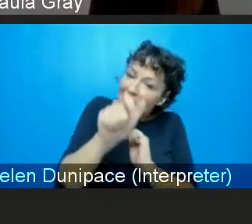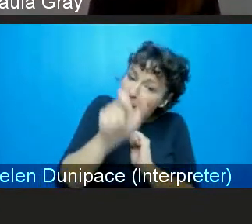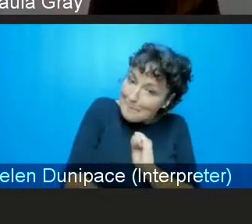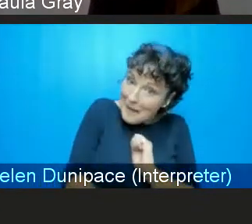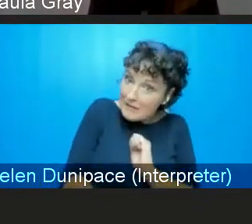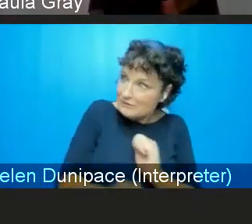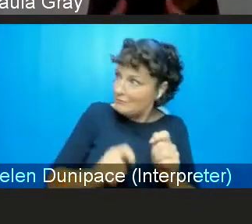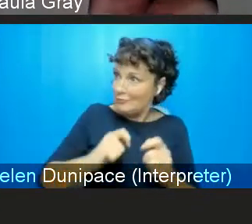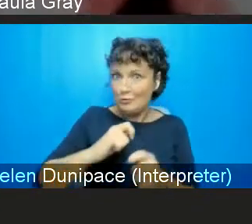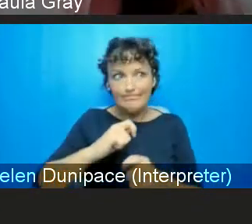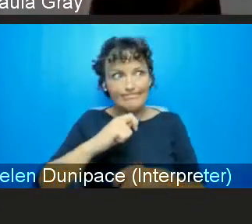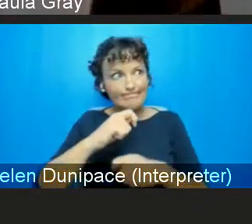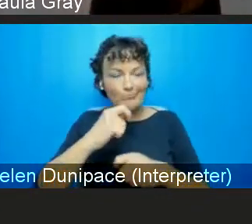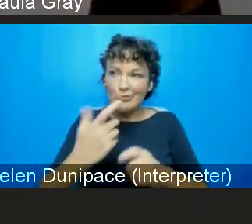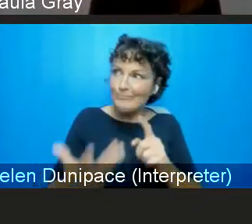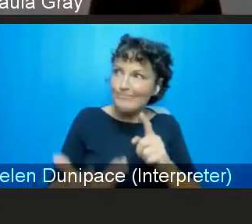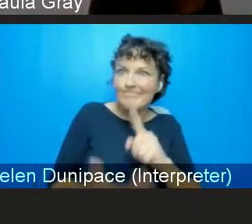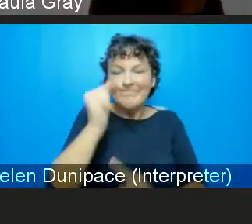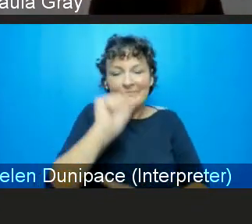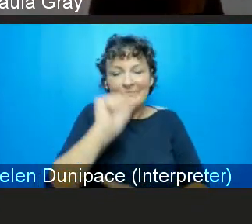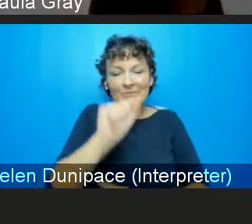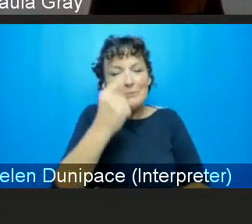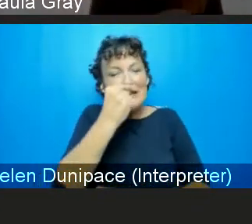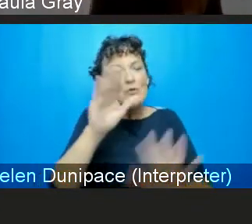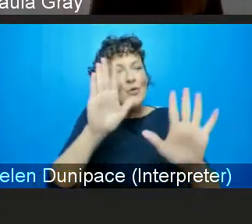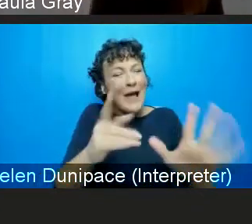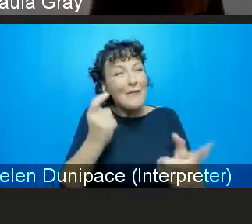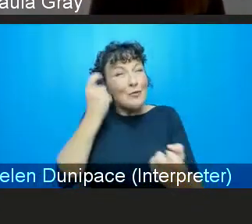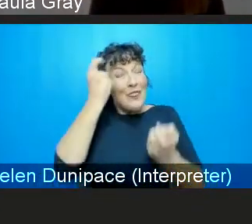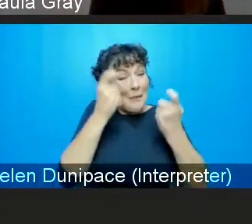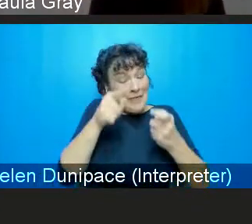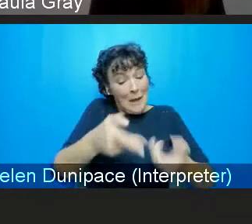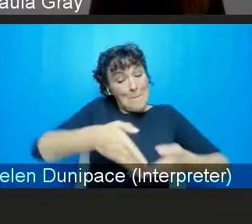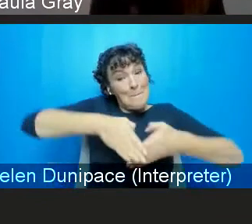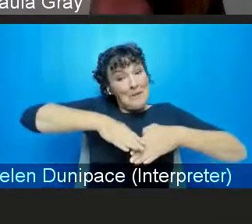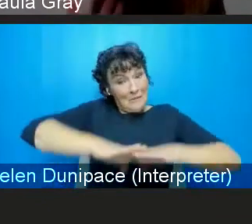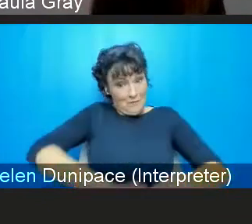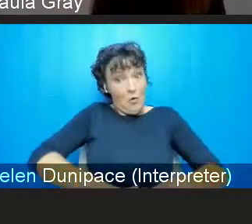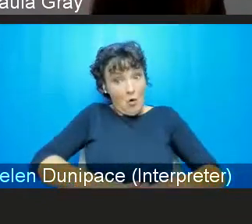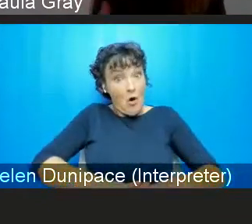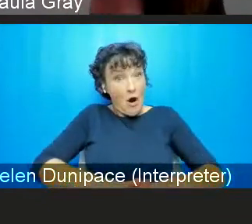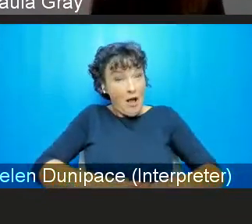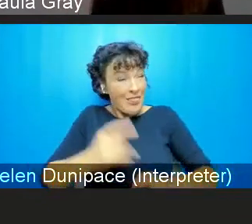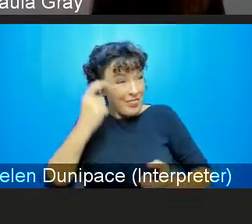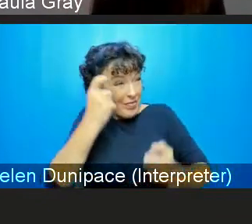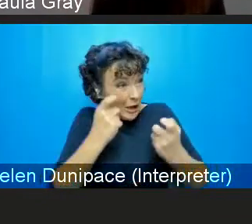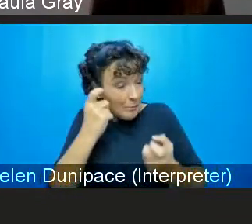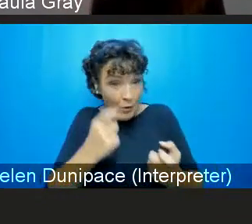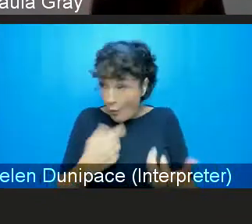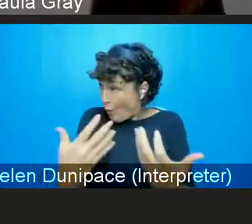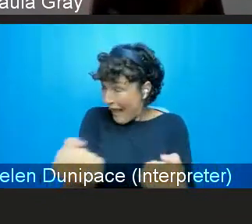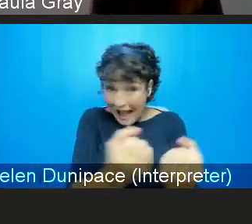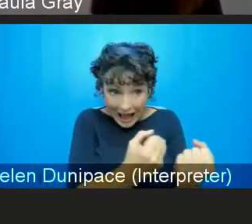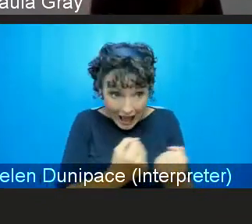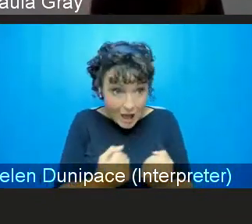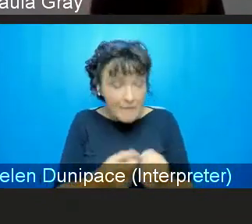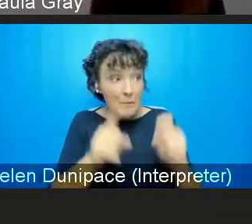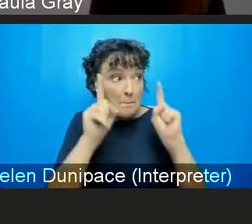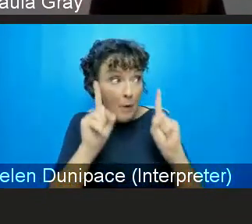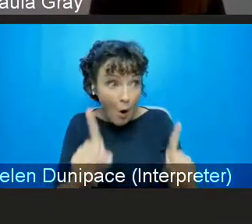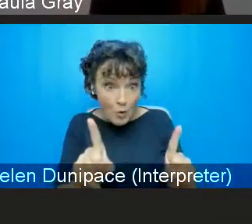work. So it's sort of trying to think about these things up front, talk to our colleagues about what we've put in place, but also make it clear that if there's things we